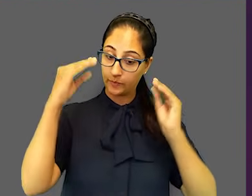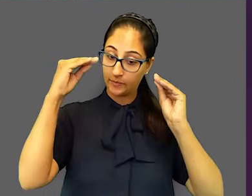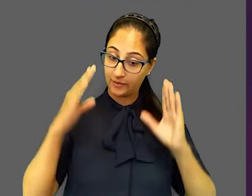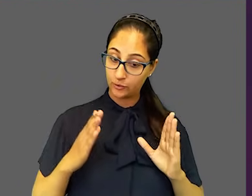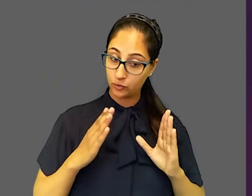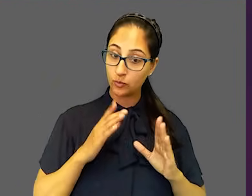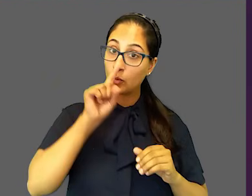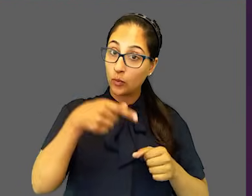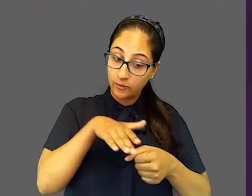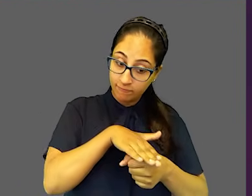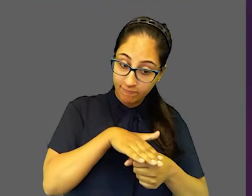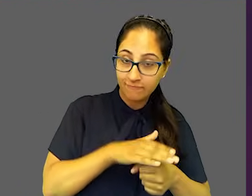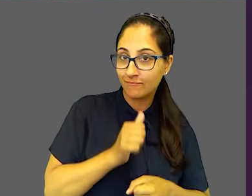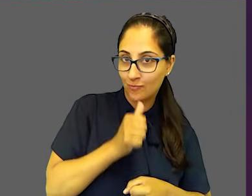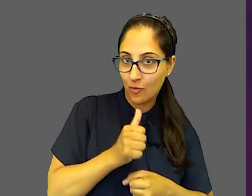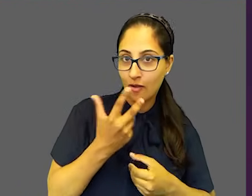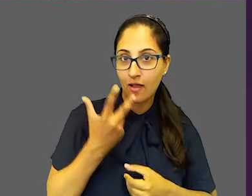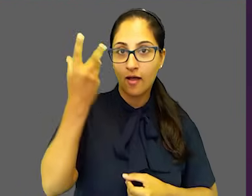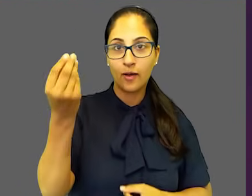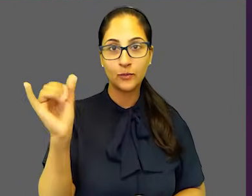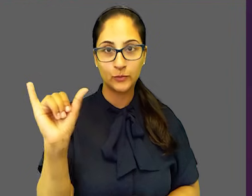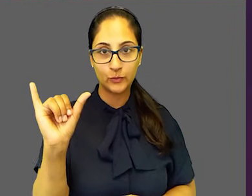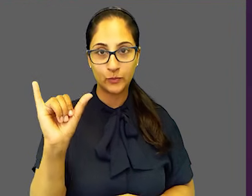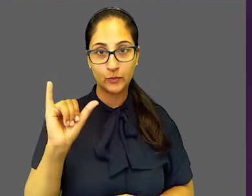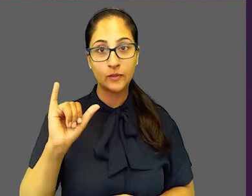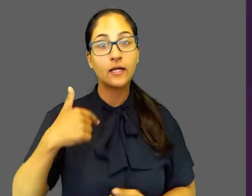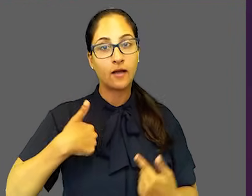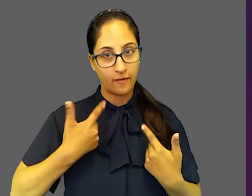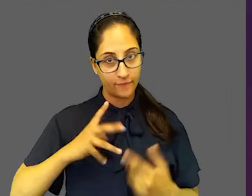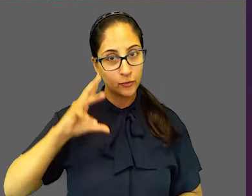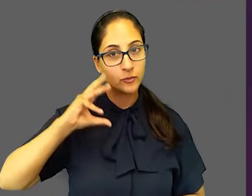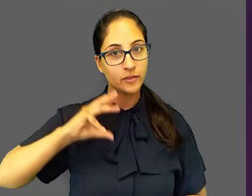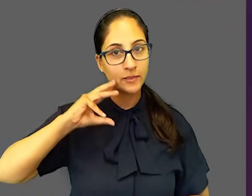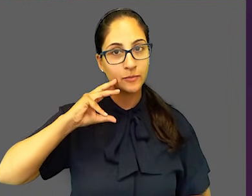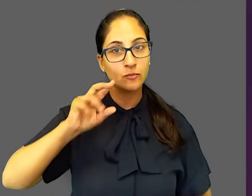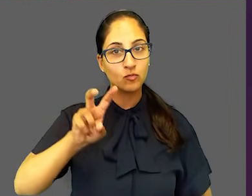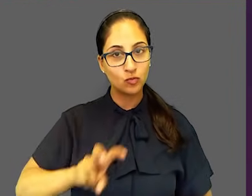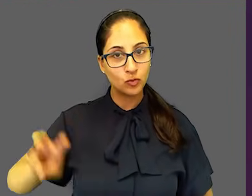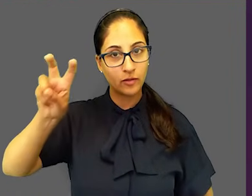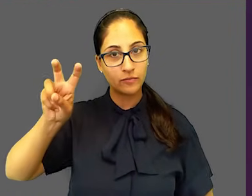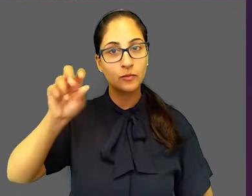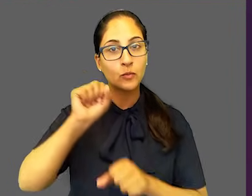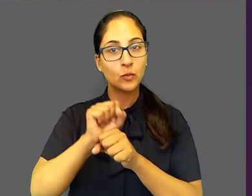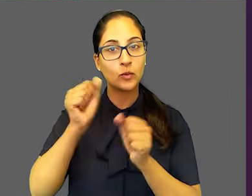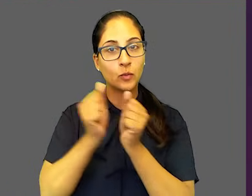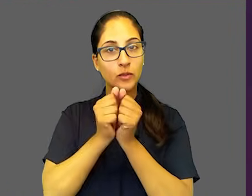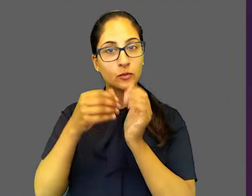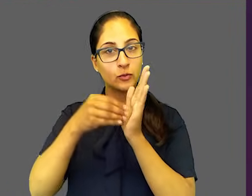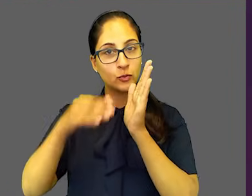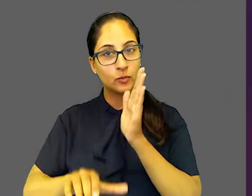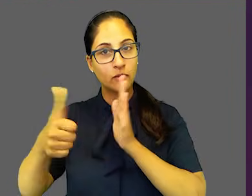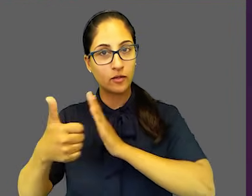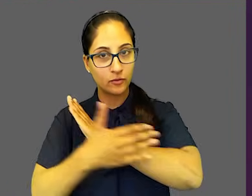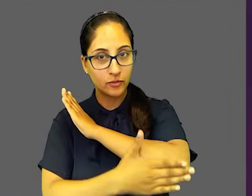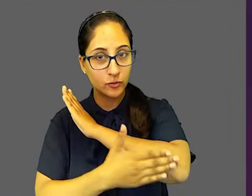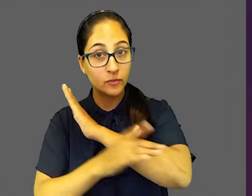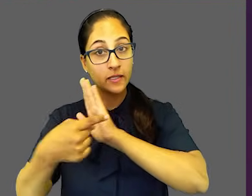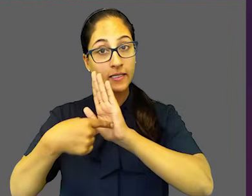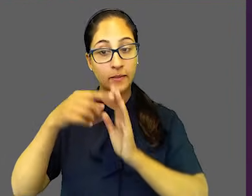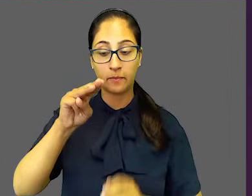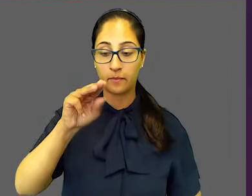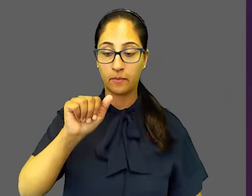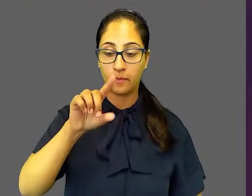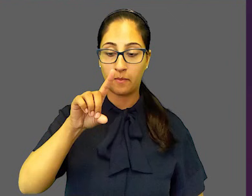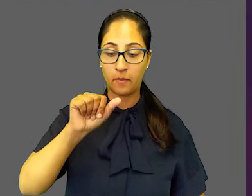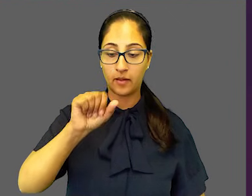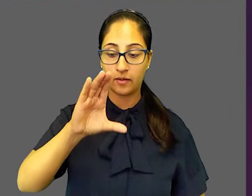blessing and opportunity to work with a number of Jamaats around the world. I remember in particular working with the Jamaat in Madagascar